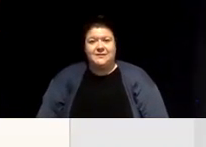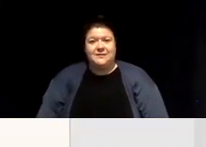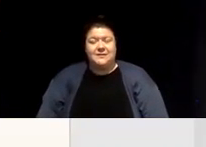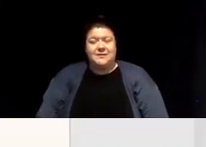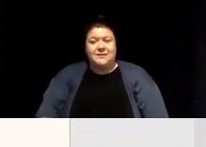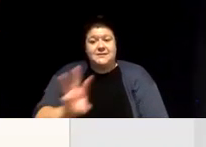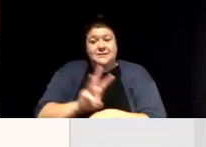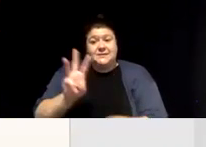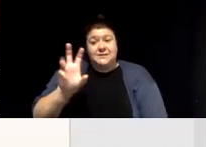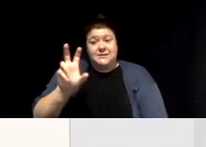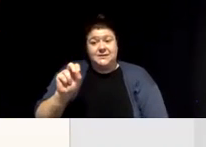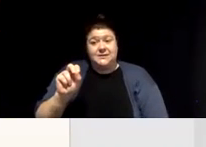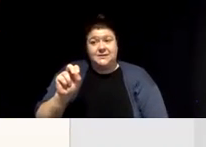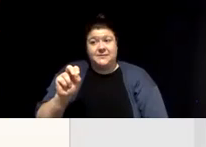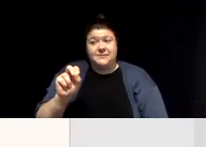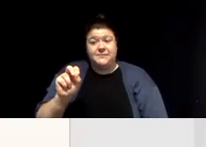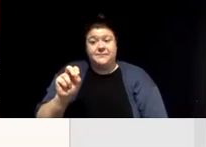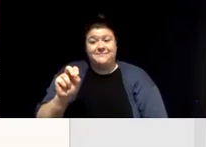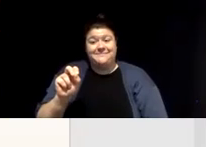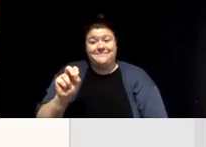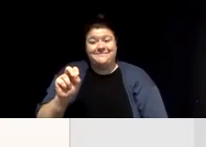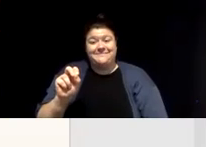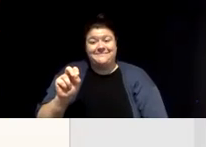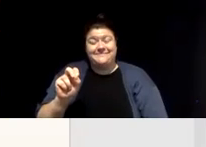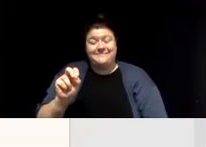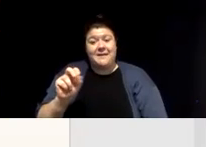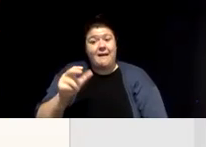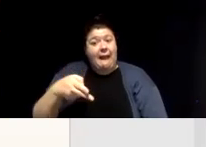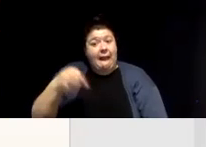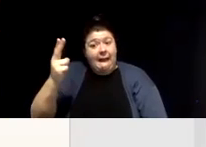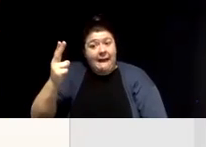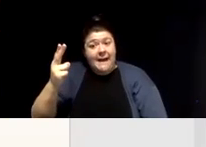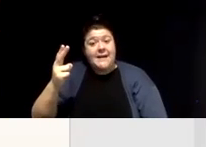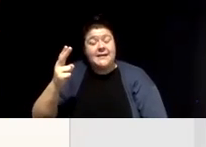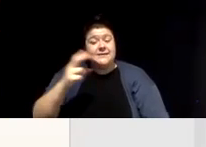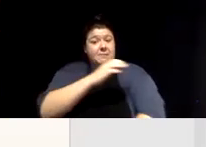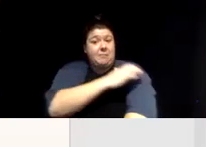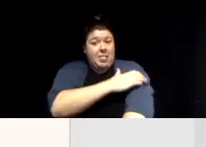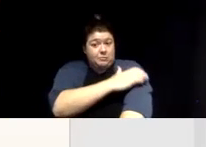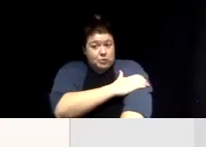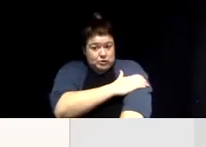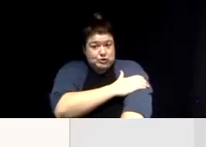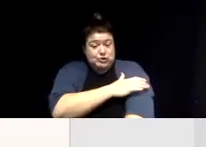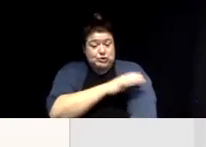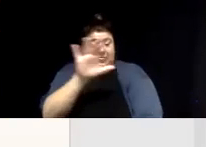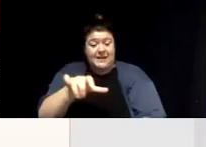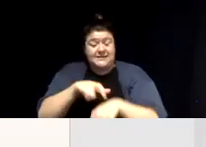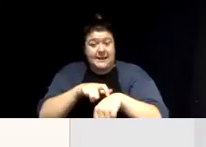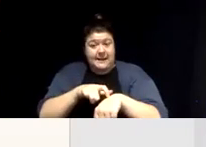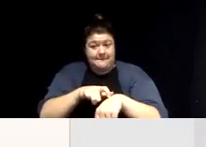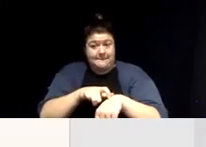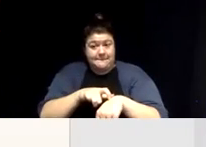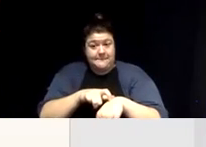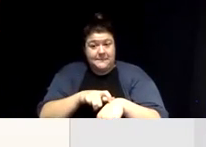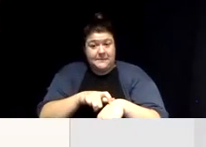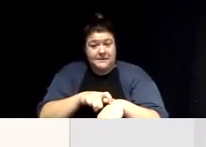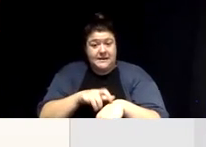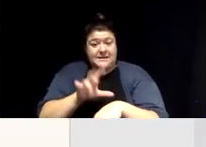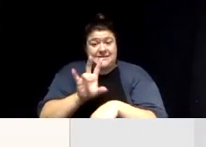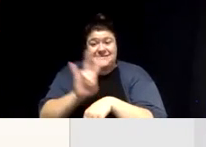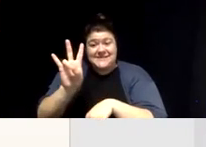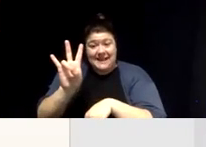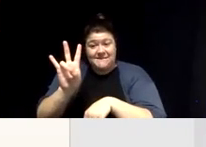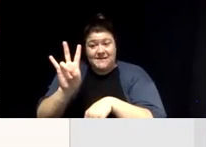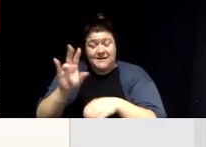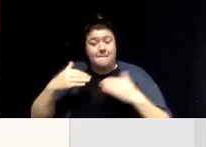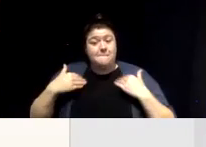6:30 p.m., you have your highest blood pressure. And at 7 p.m., you have your highest